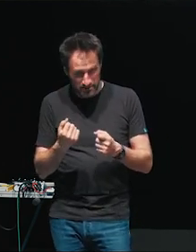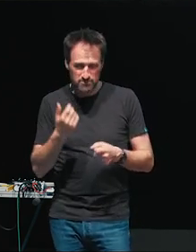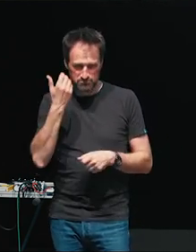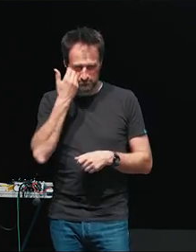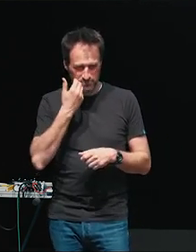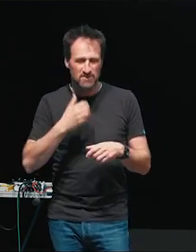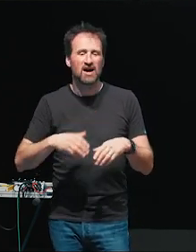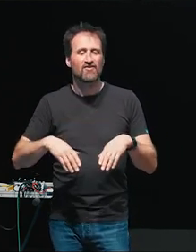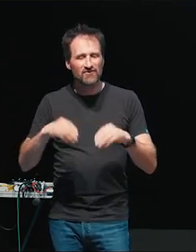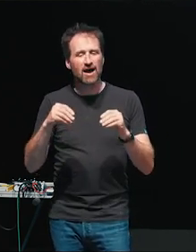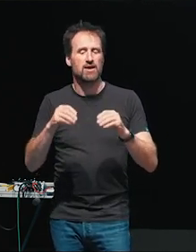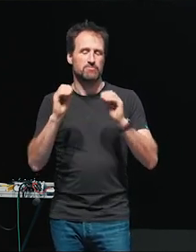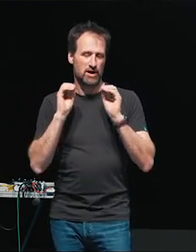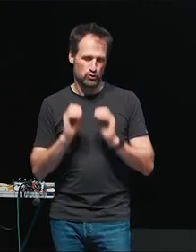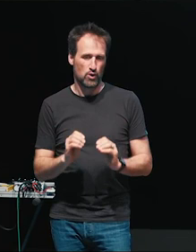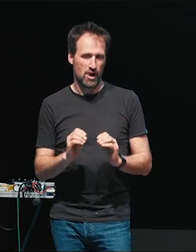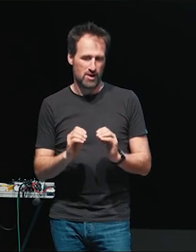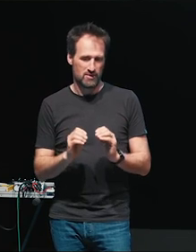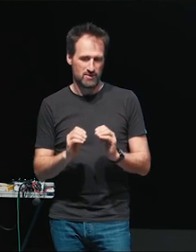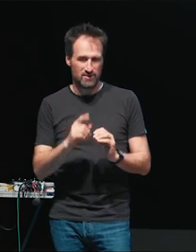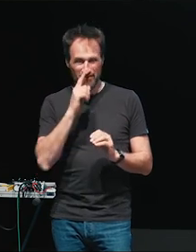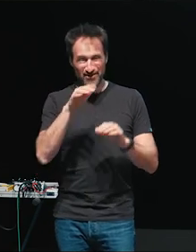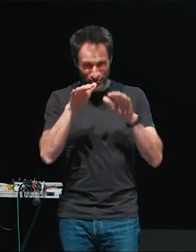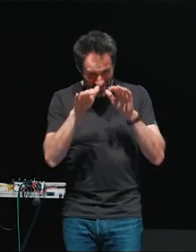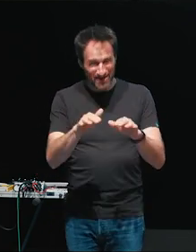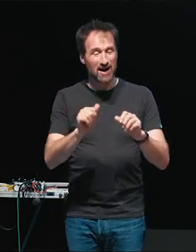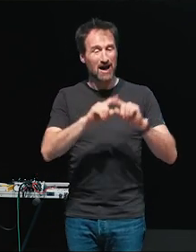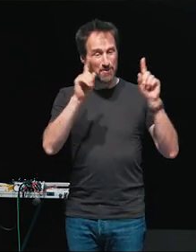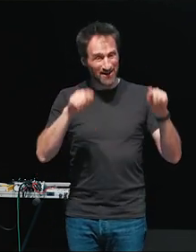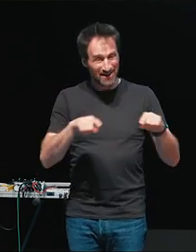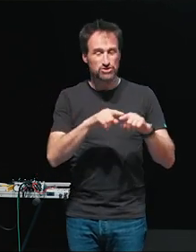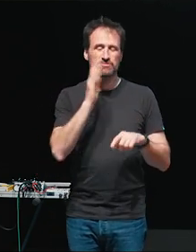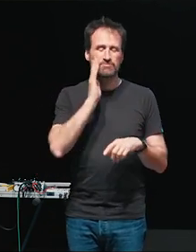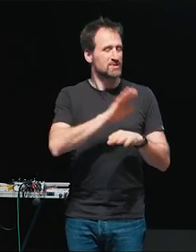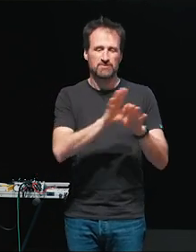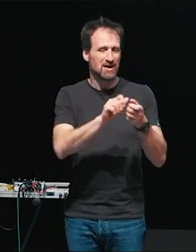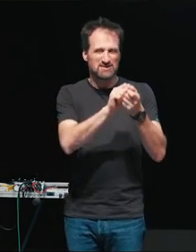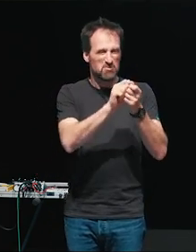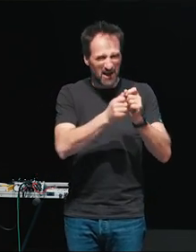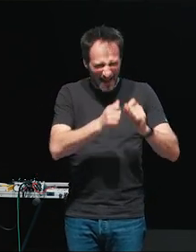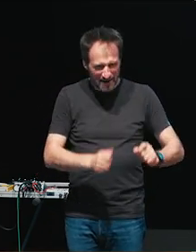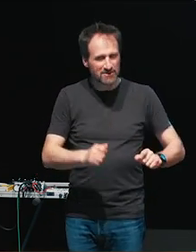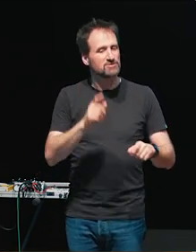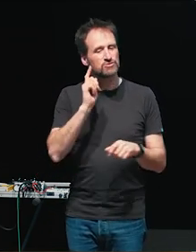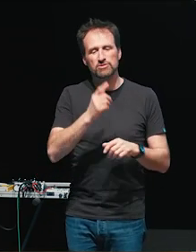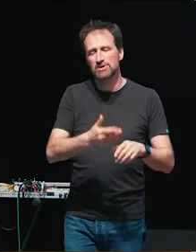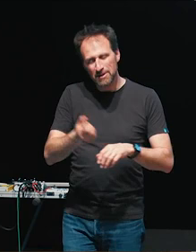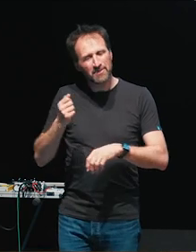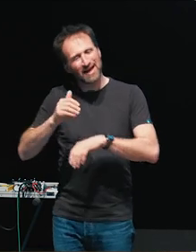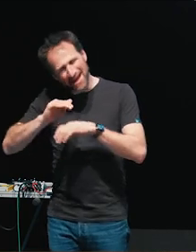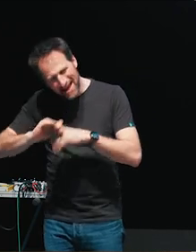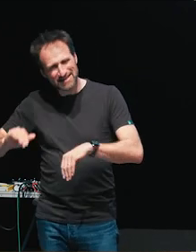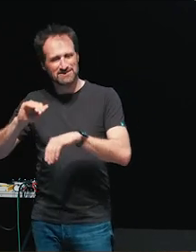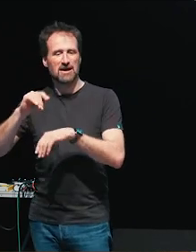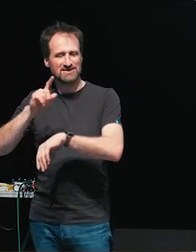existing application that you want to break, get your knowledge from it, see how your code is made in that, take a few extra